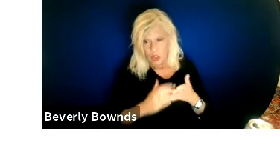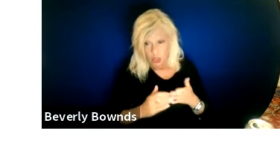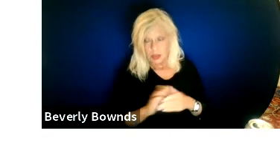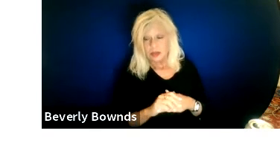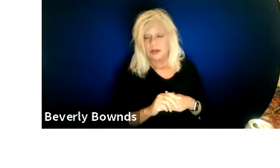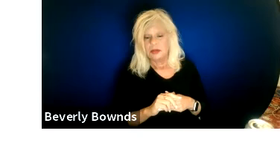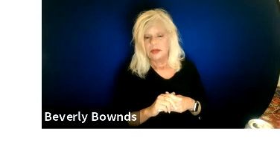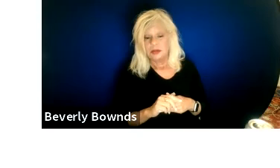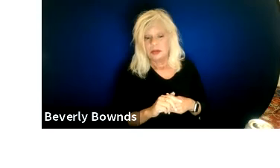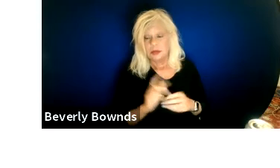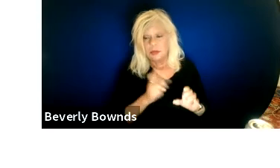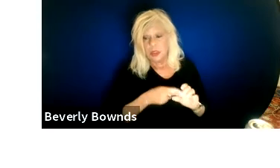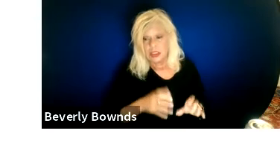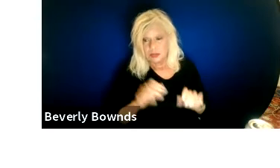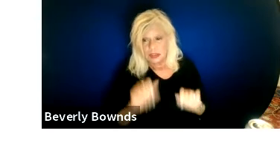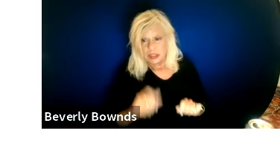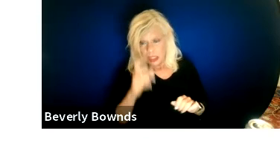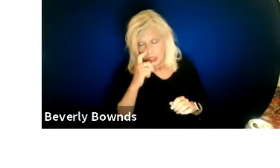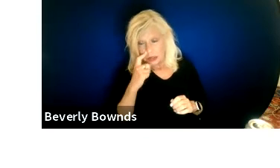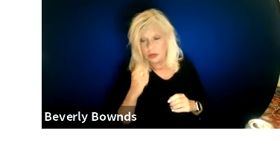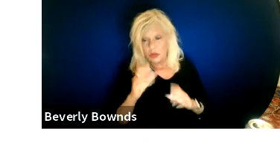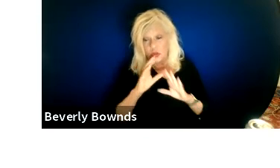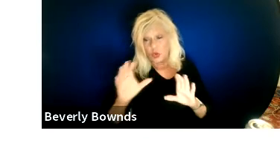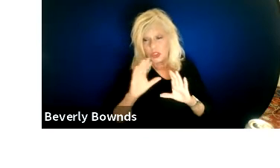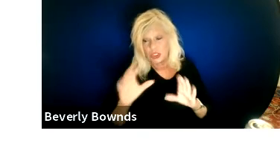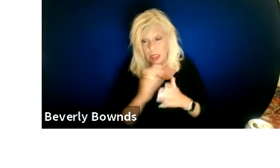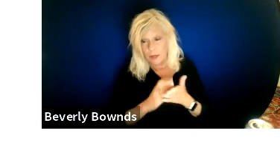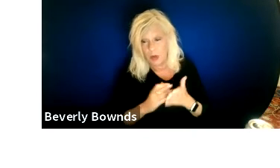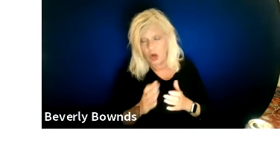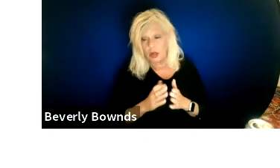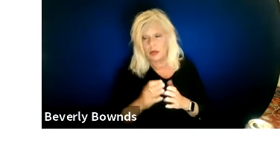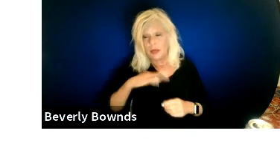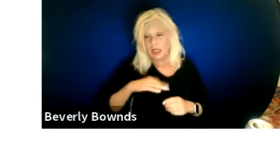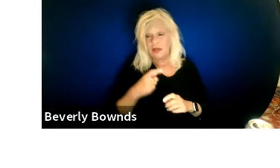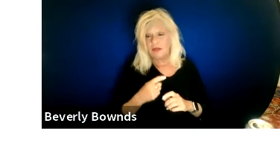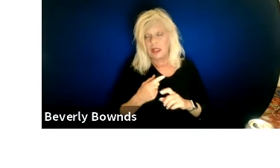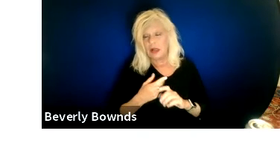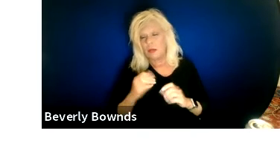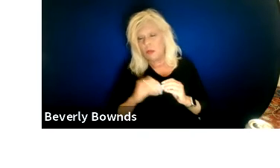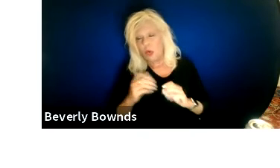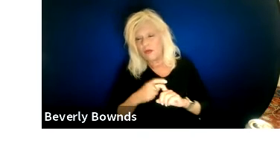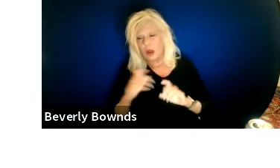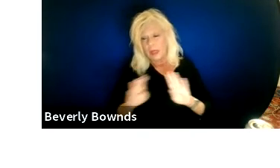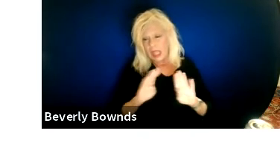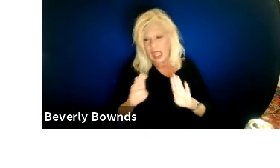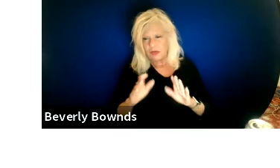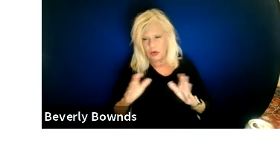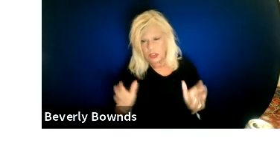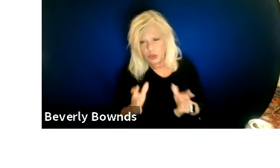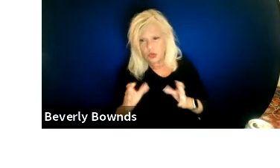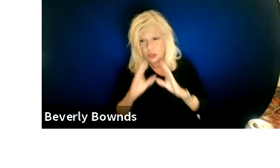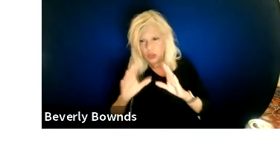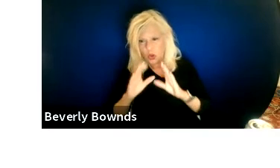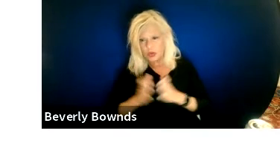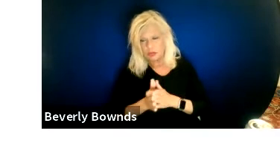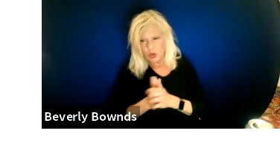that these participants can benefit. This is more from a behavioral point of view to motivate them. In addition,